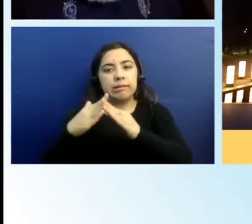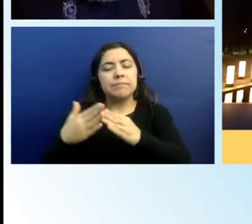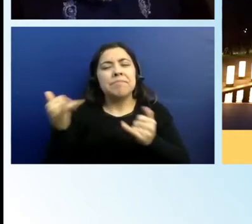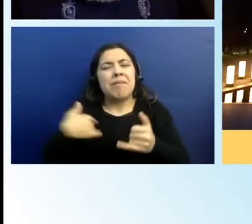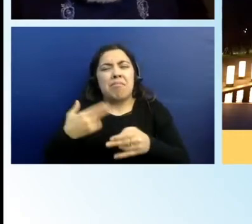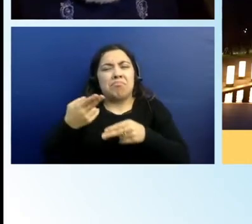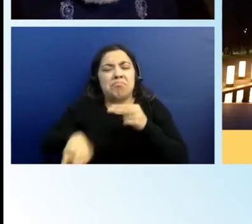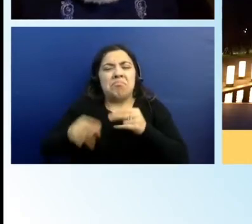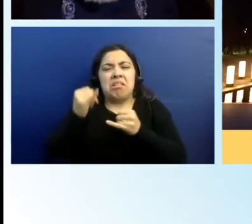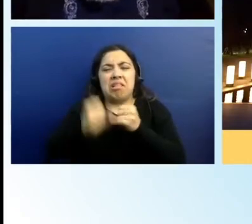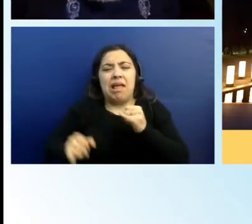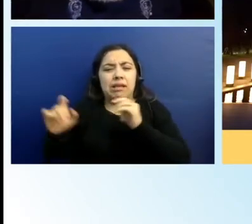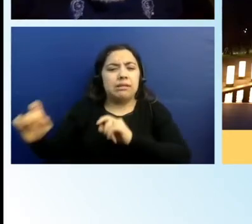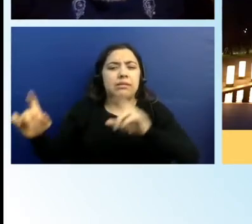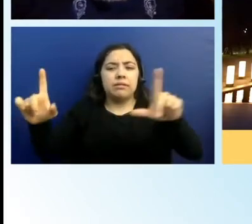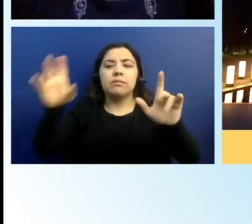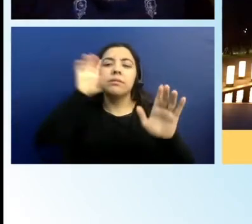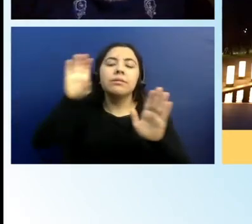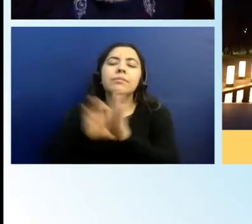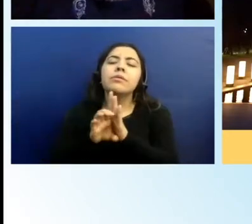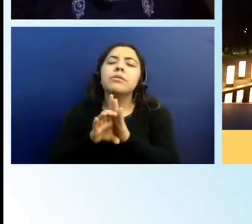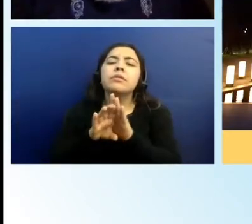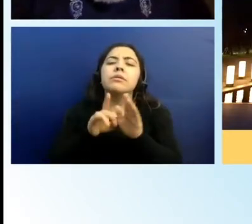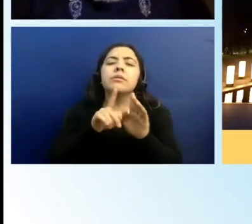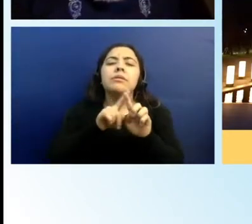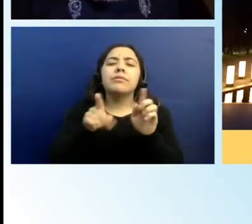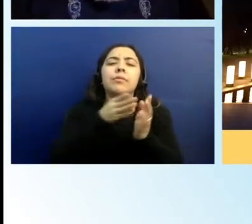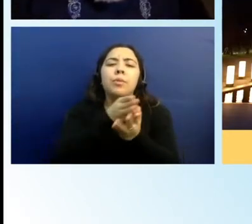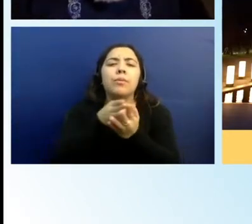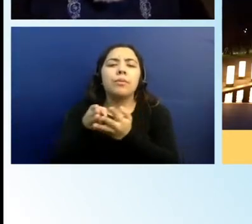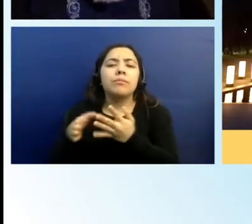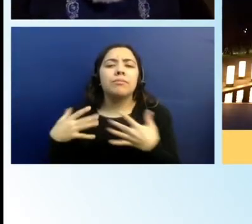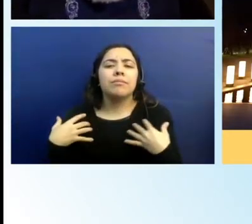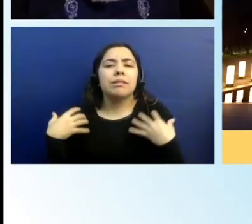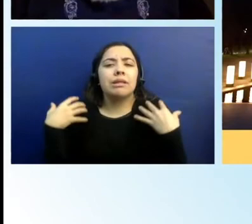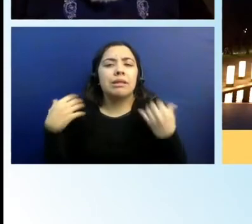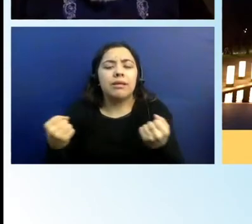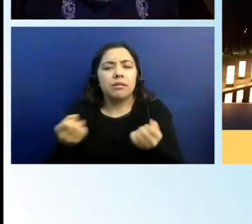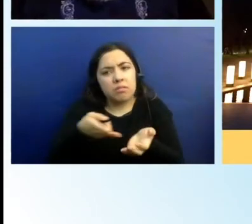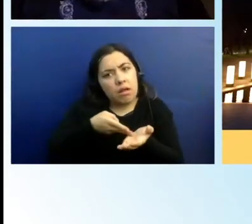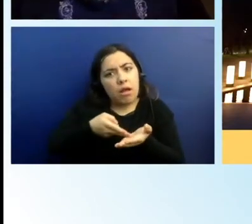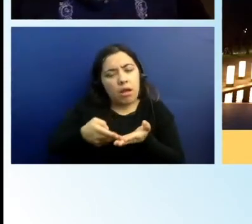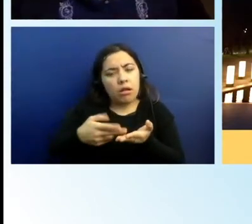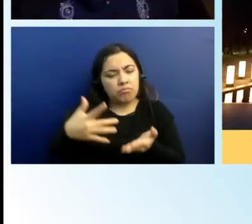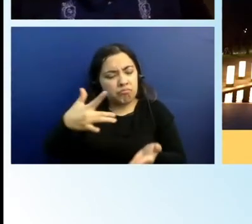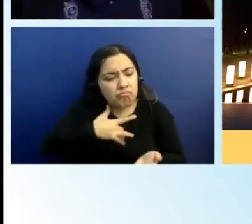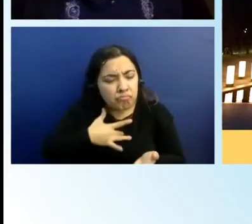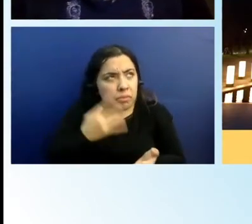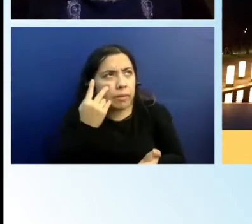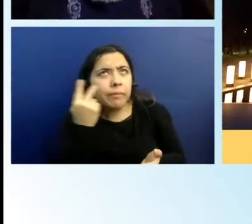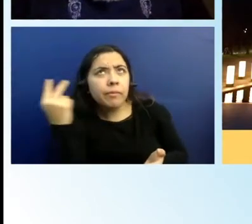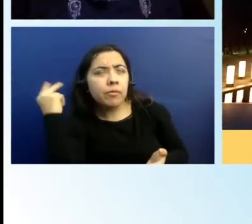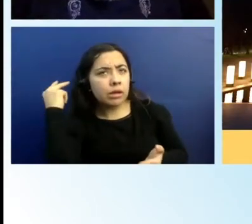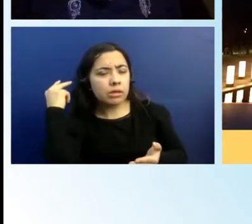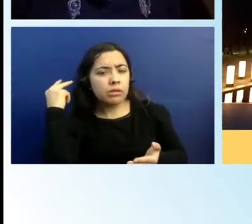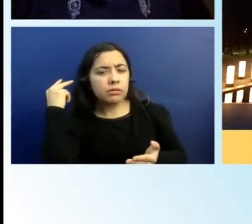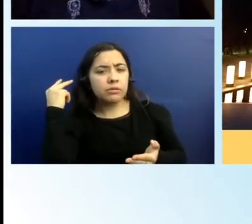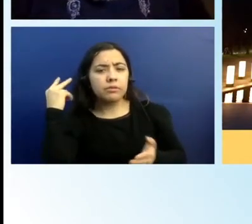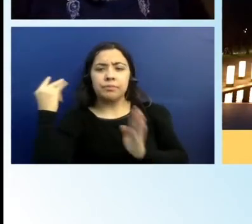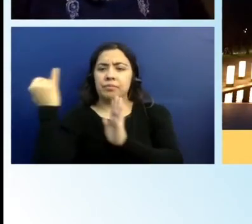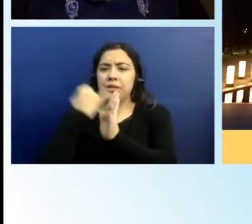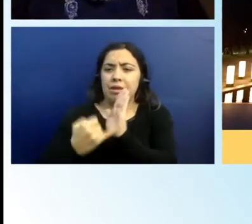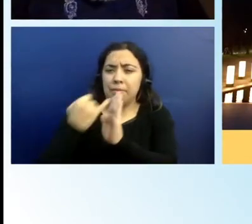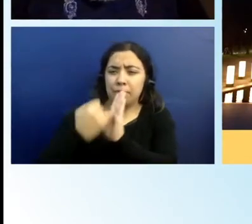image as ways to heal through honest and heartfelt remembrance. Ephemeral pieces can also be